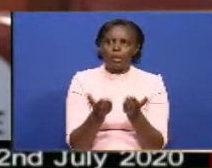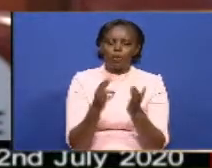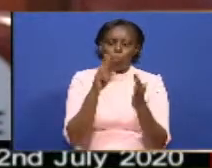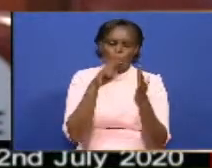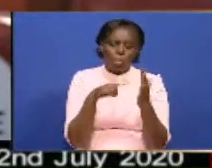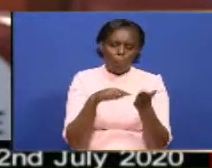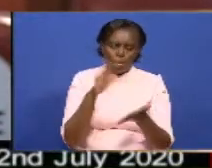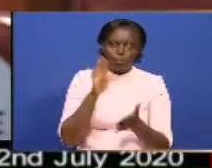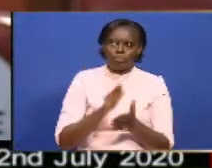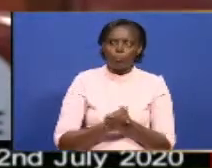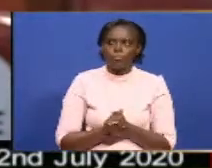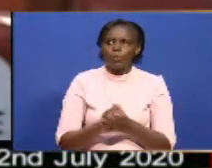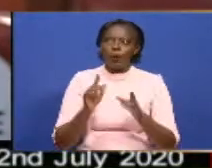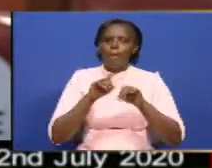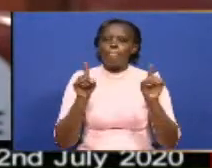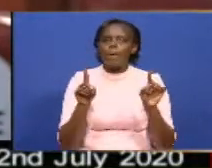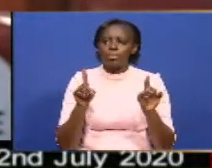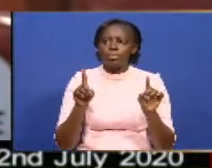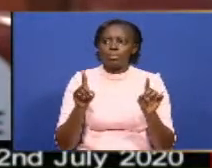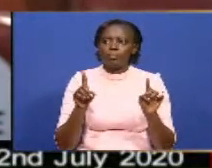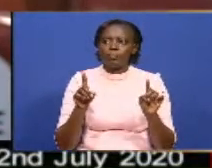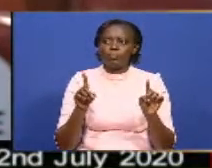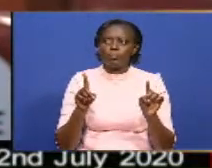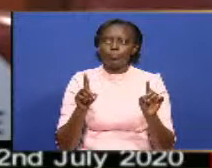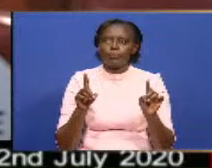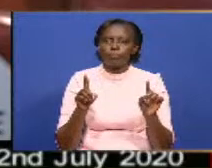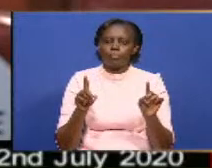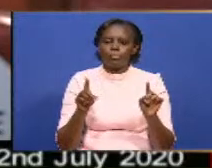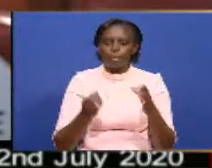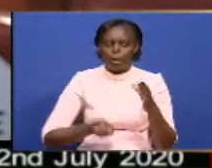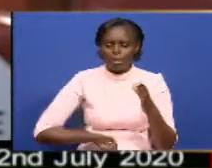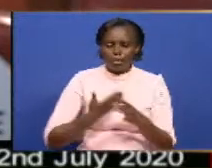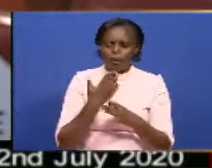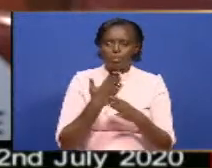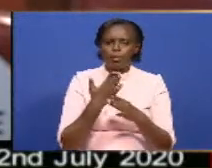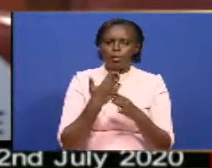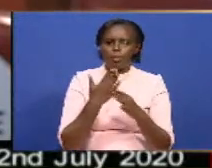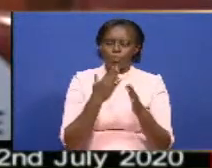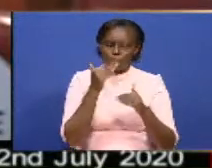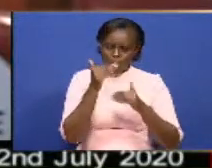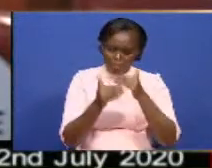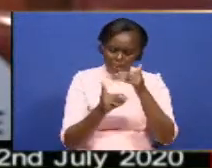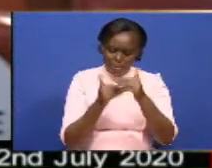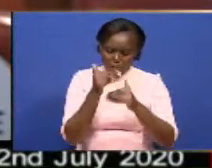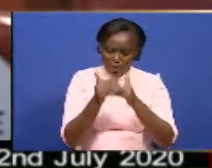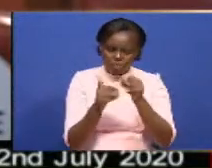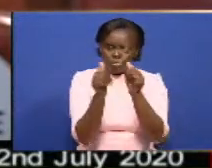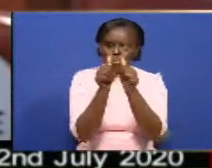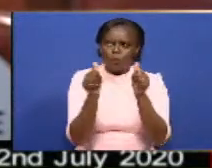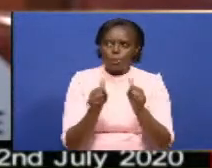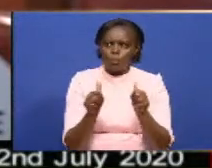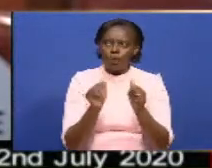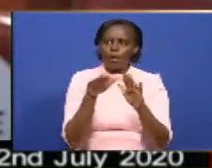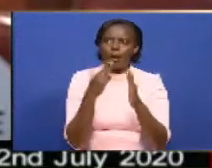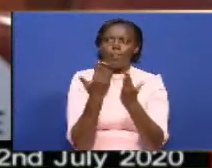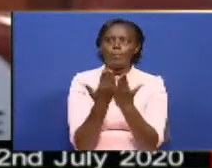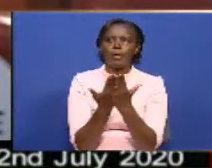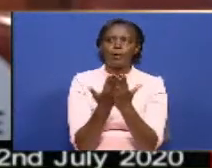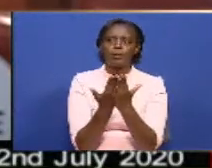it. However, it establishes a proper process of application,